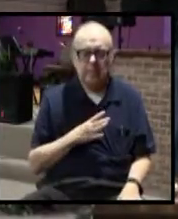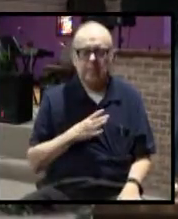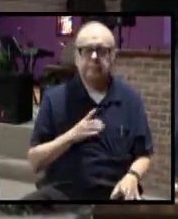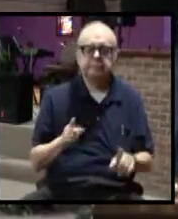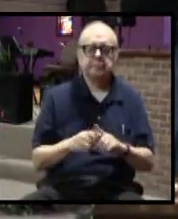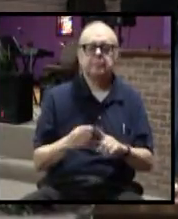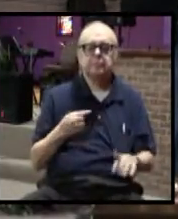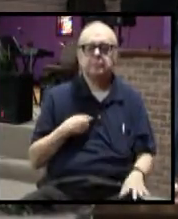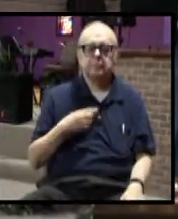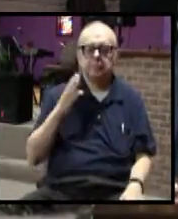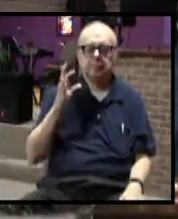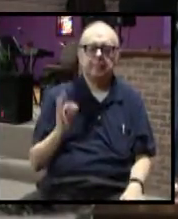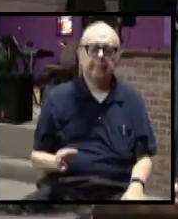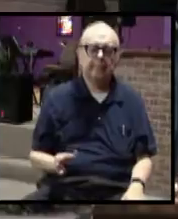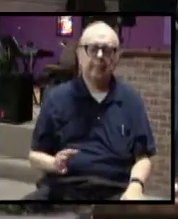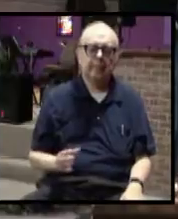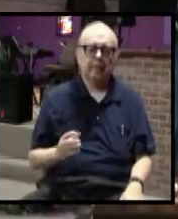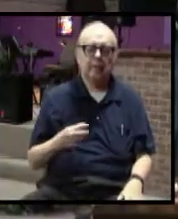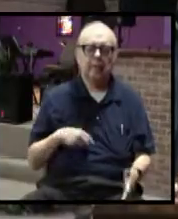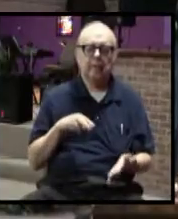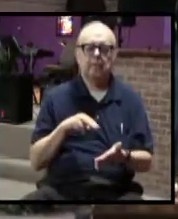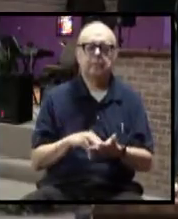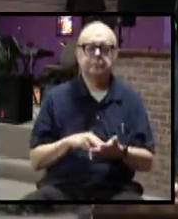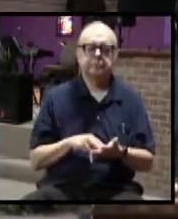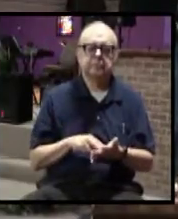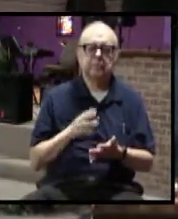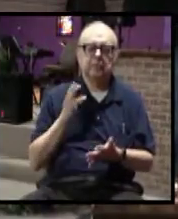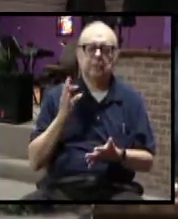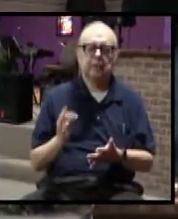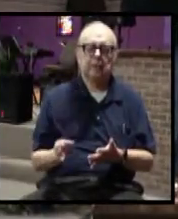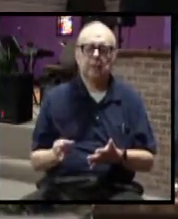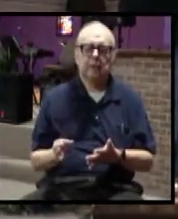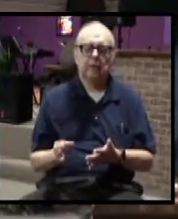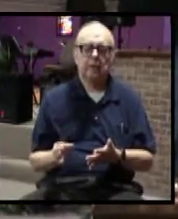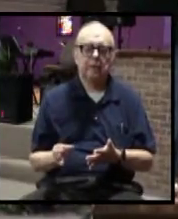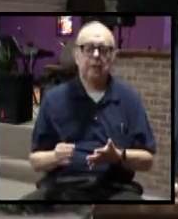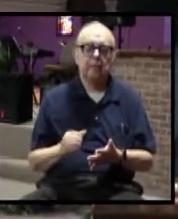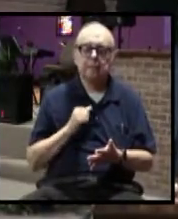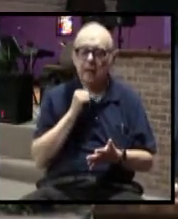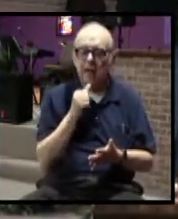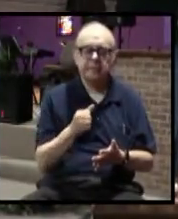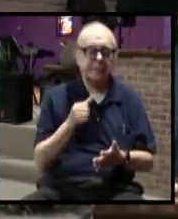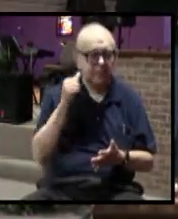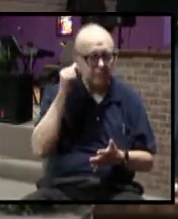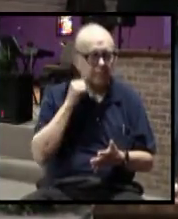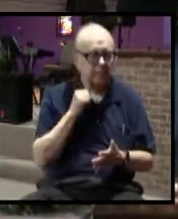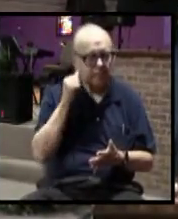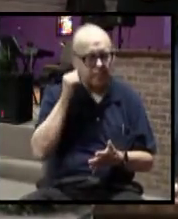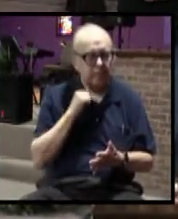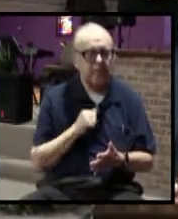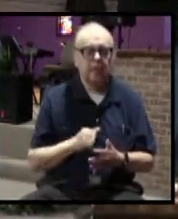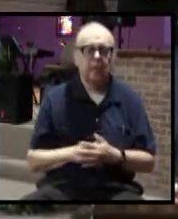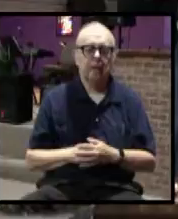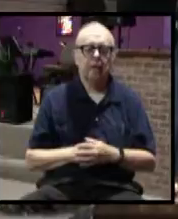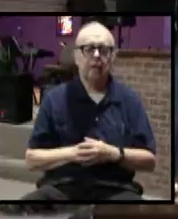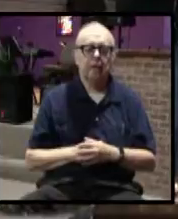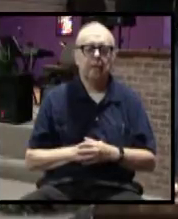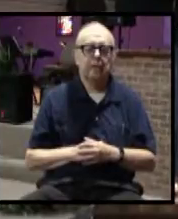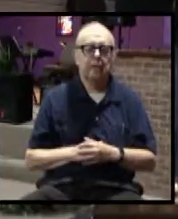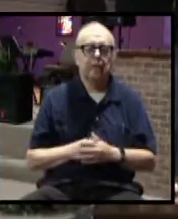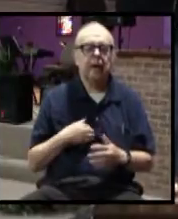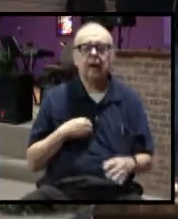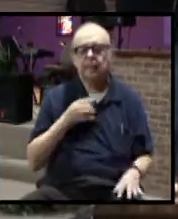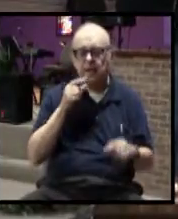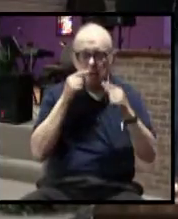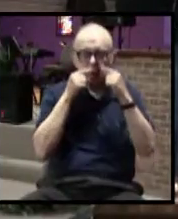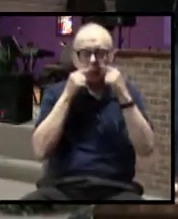If you were a man like me or a preacher, I could not get up in the pulpit and preach because I'm not clean shaven. Clean shaven says you